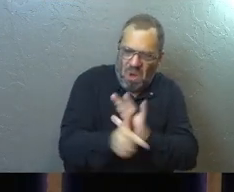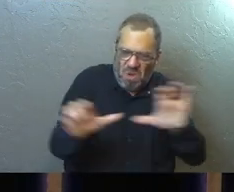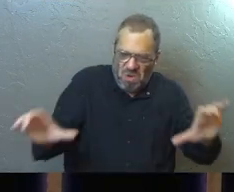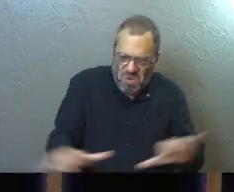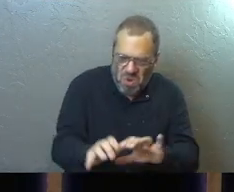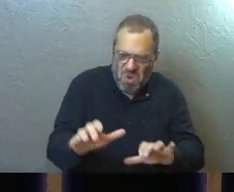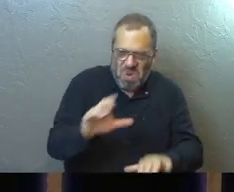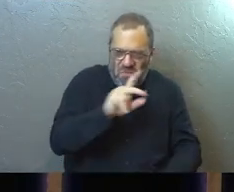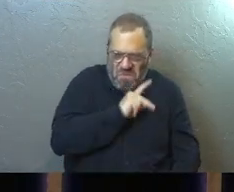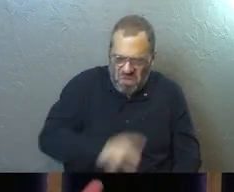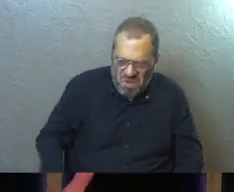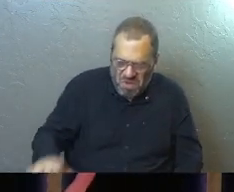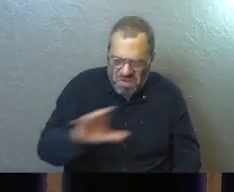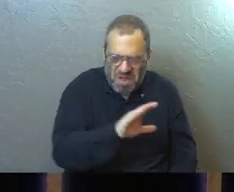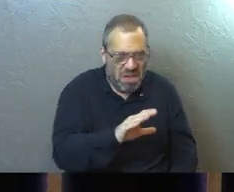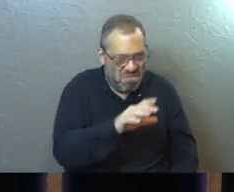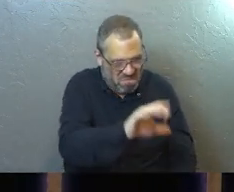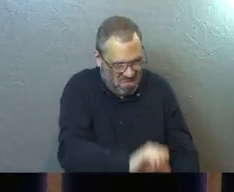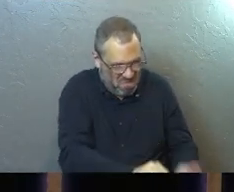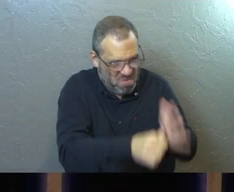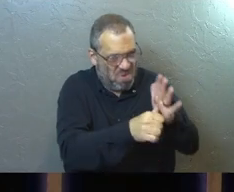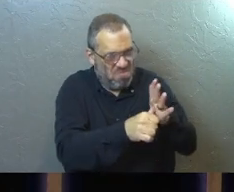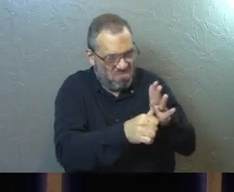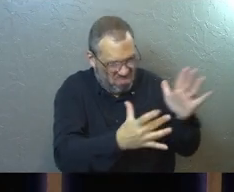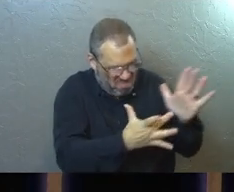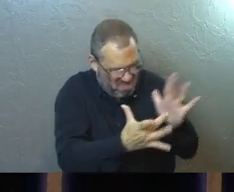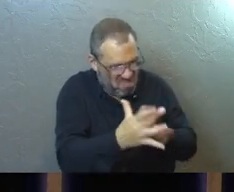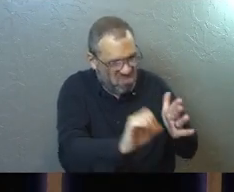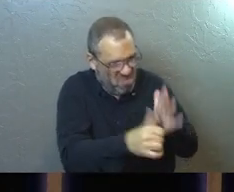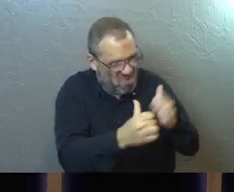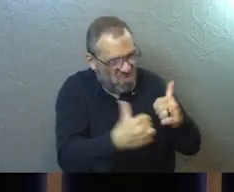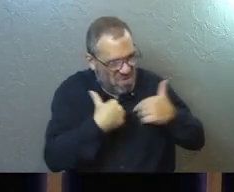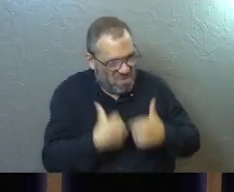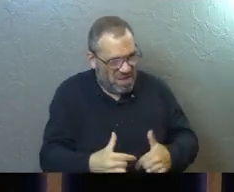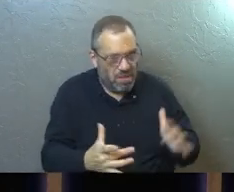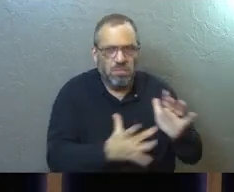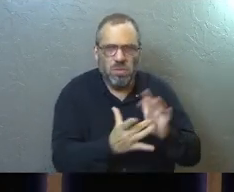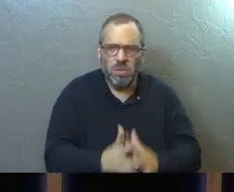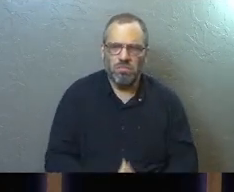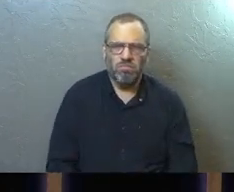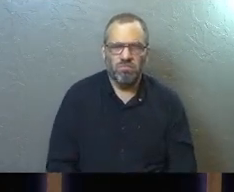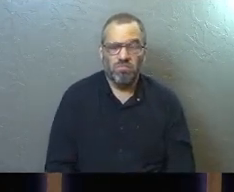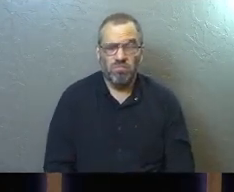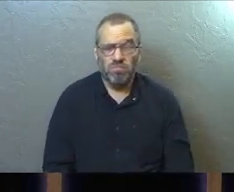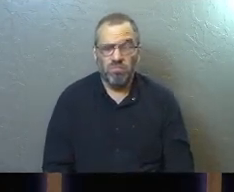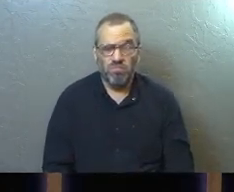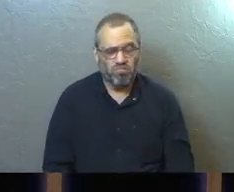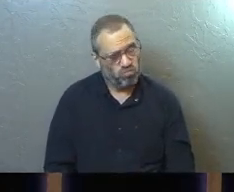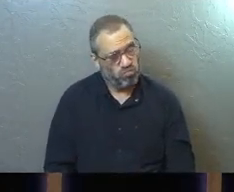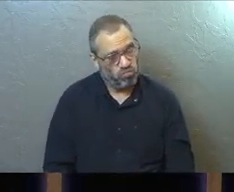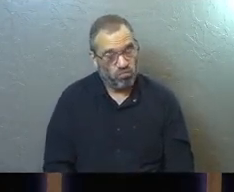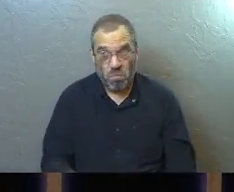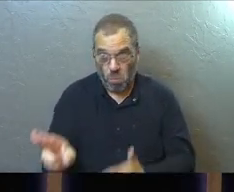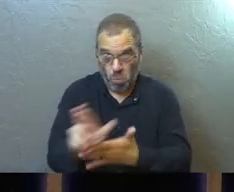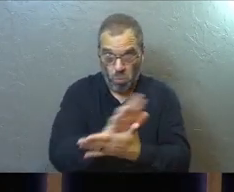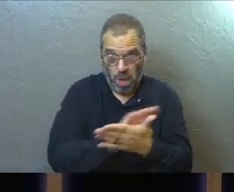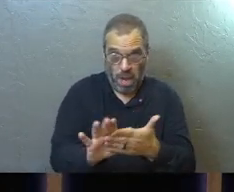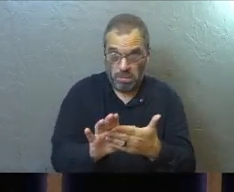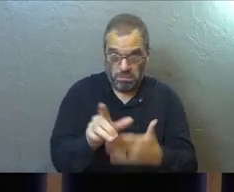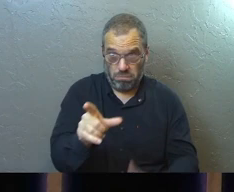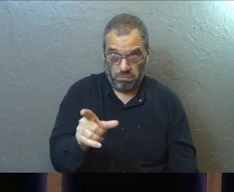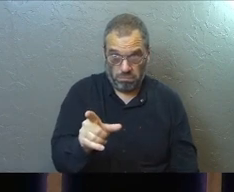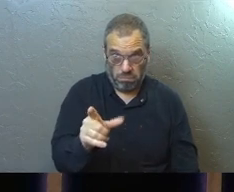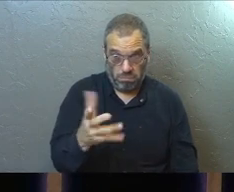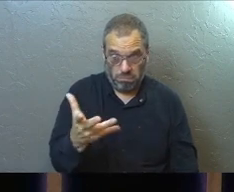great things for the kingdom. Aren't you impressed, Jesus? And he says, as long as your righteousness does